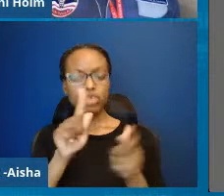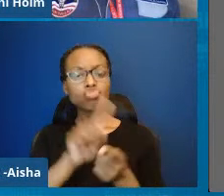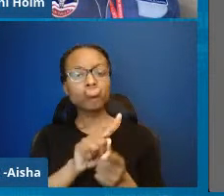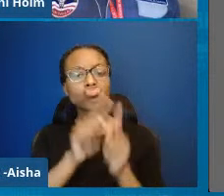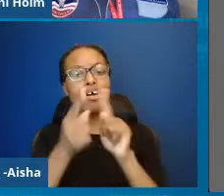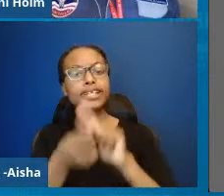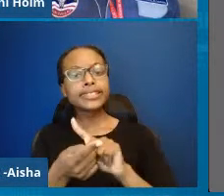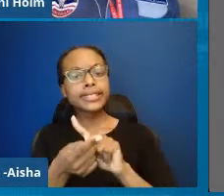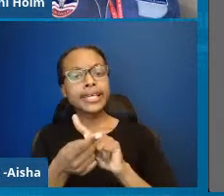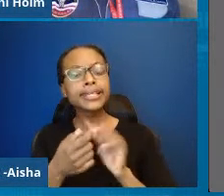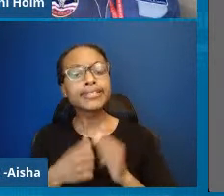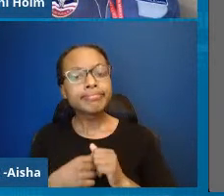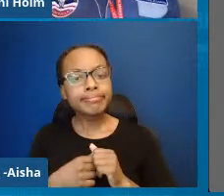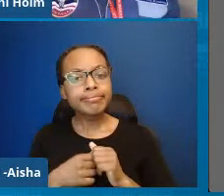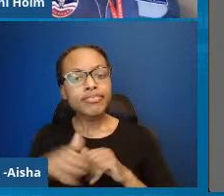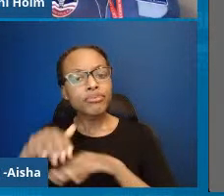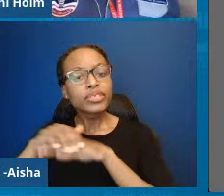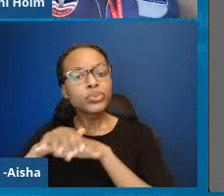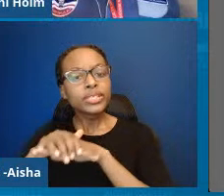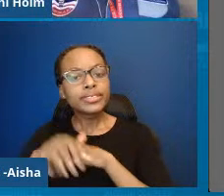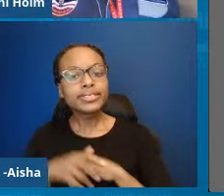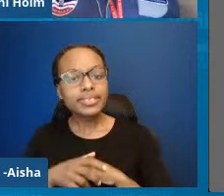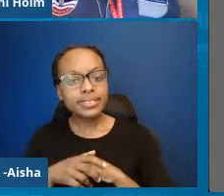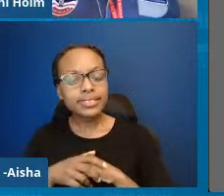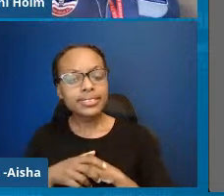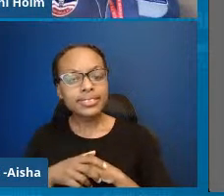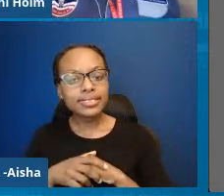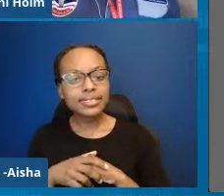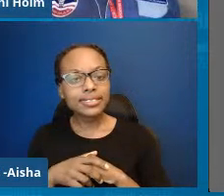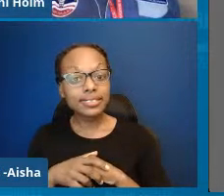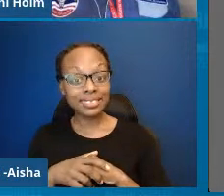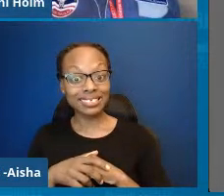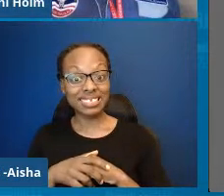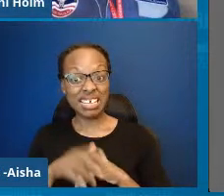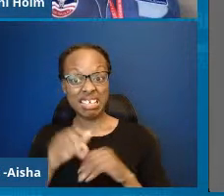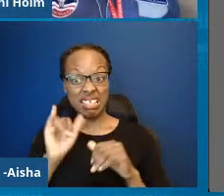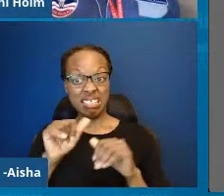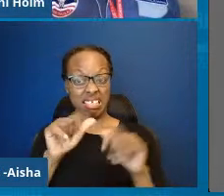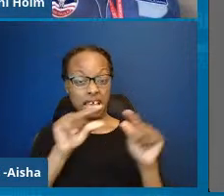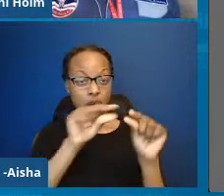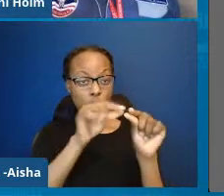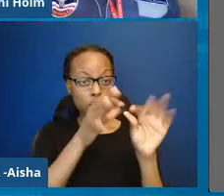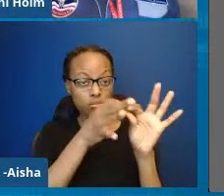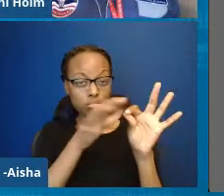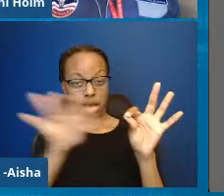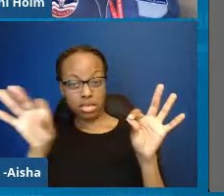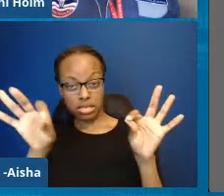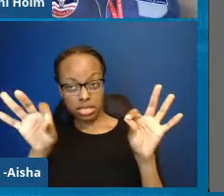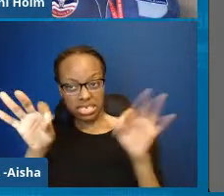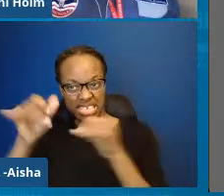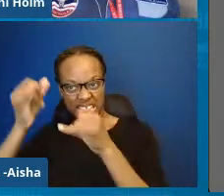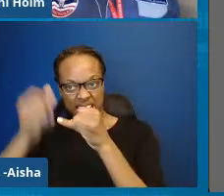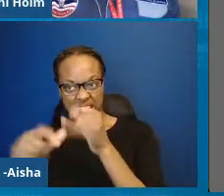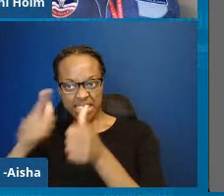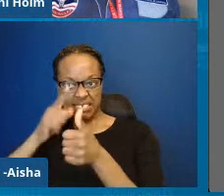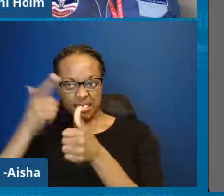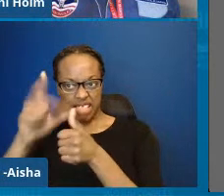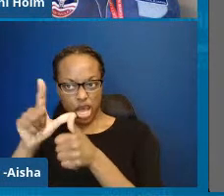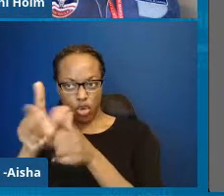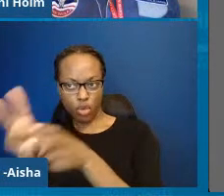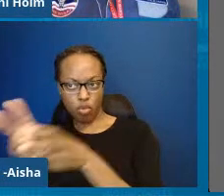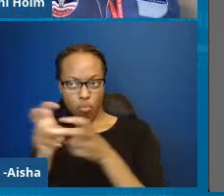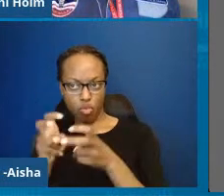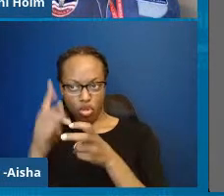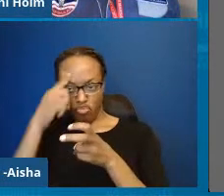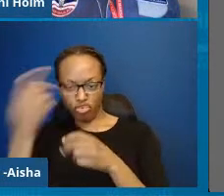if you will, into English, and then we're going to use the last letter of the message that you get out of this rebus to fill in the blank. Does that make